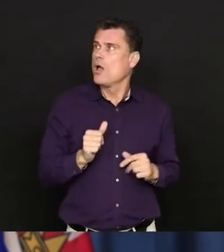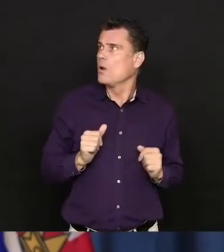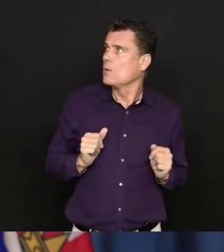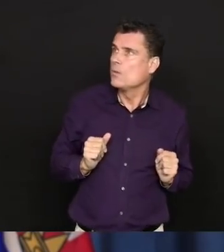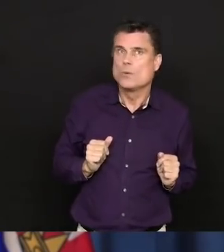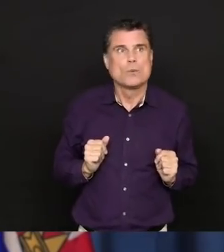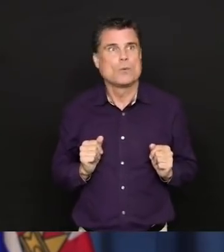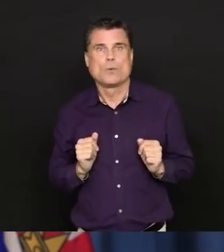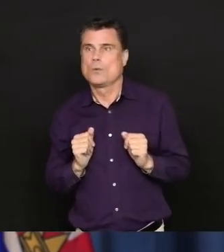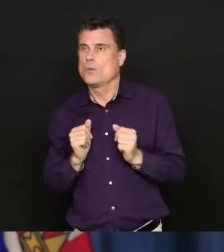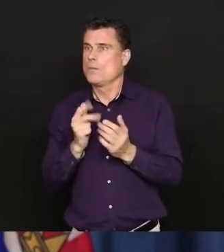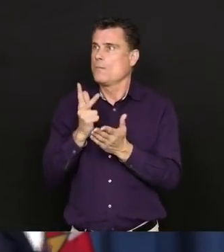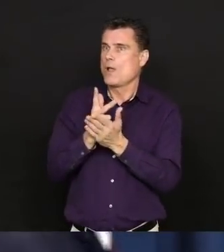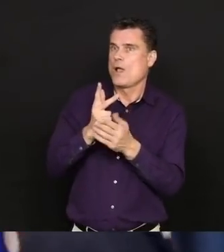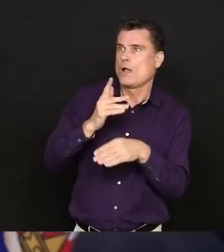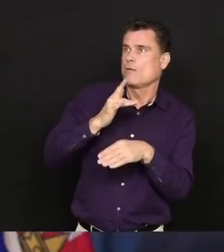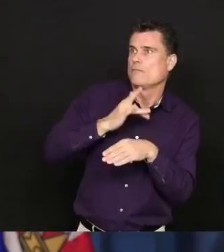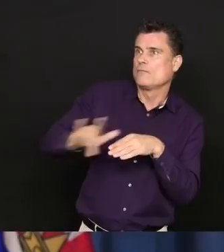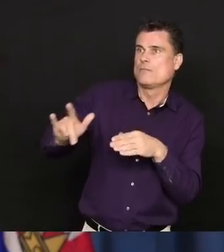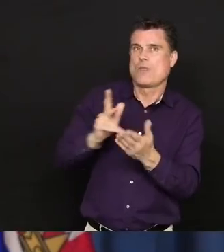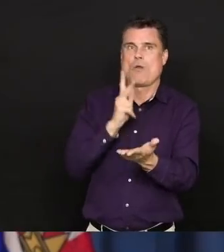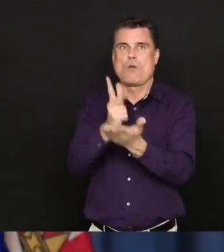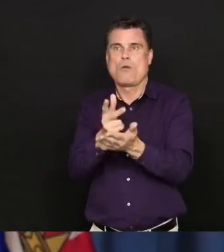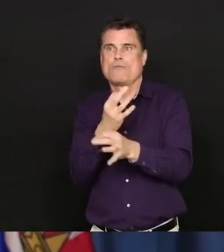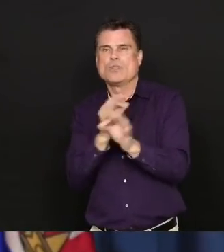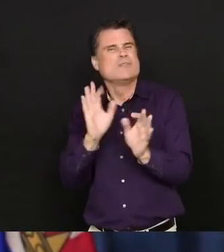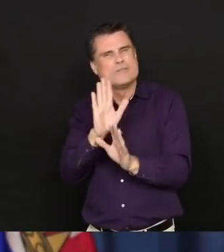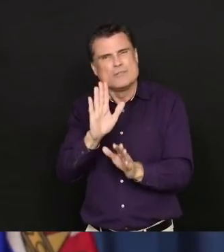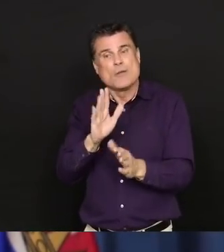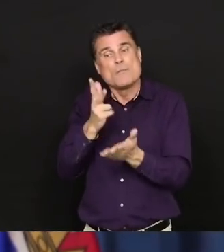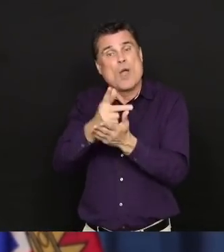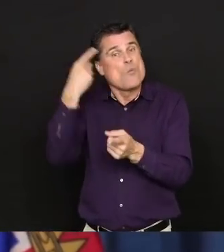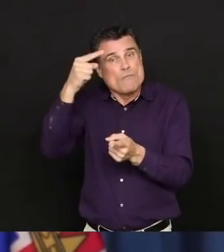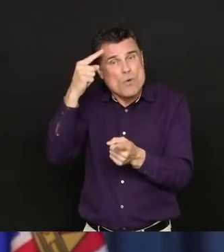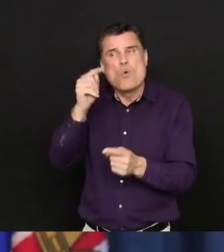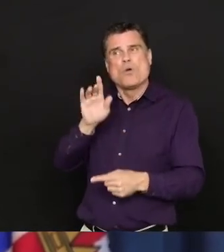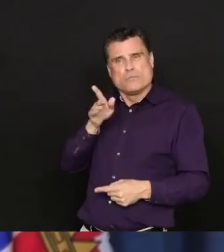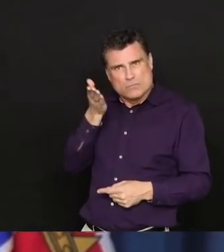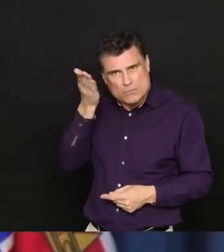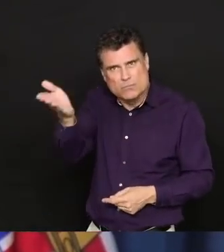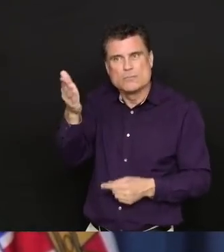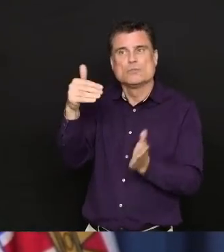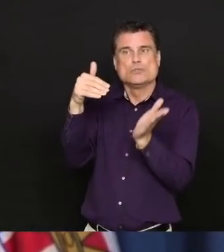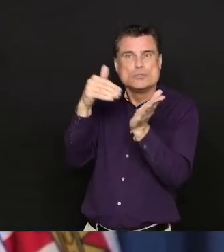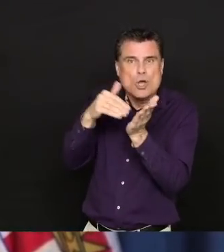emergency requirements. Brenna Owens, Canadian Press.